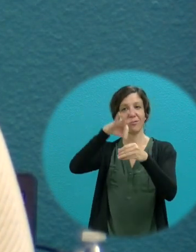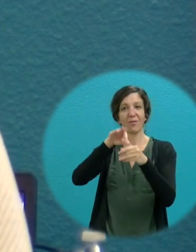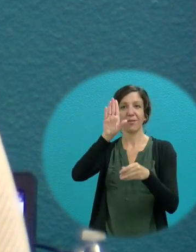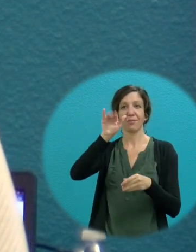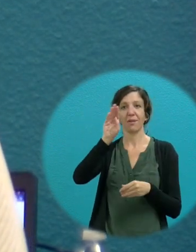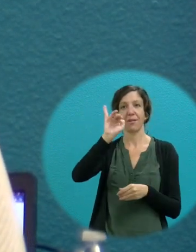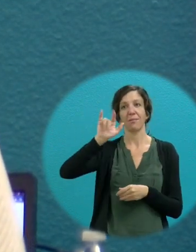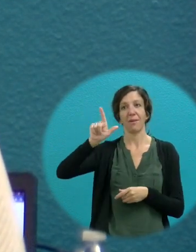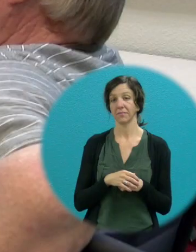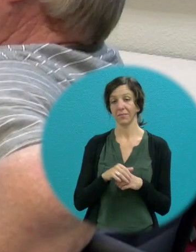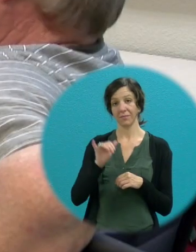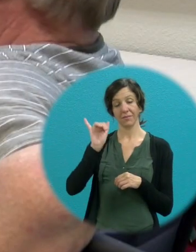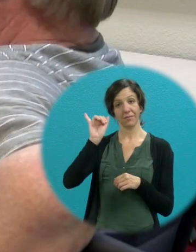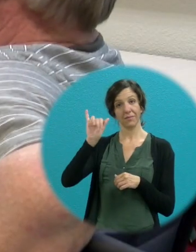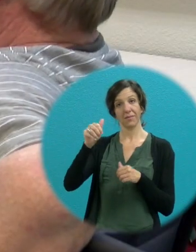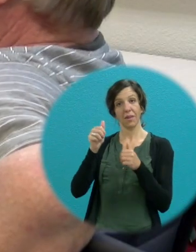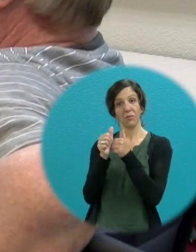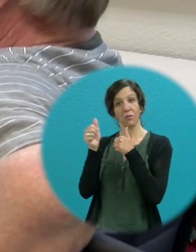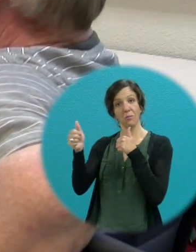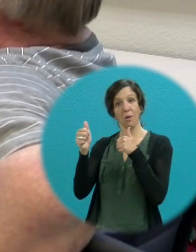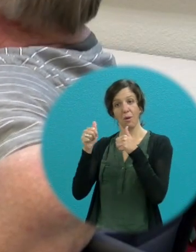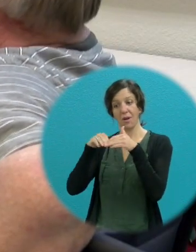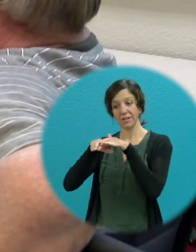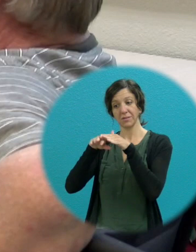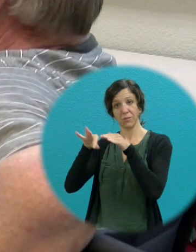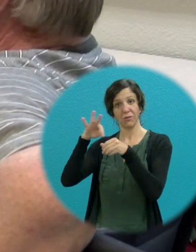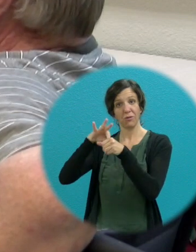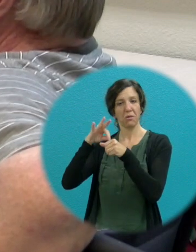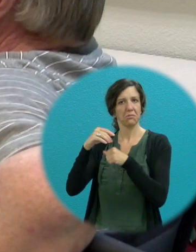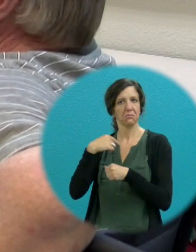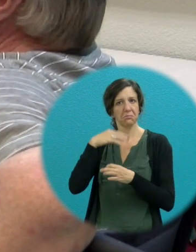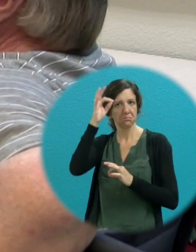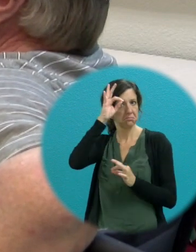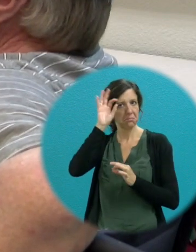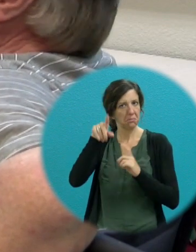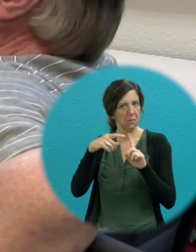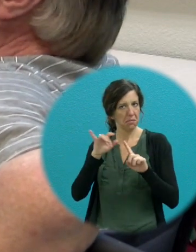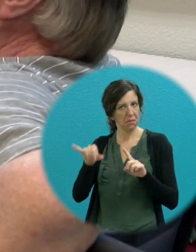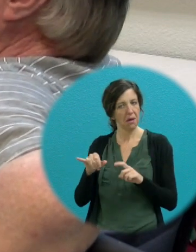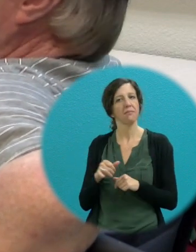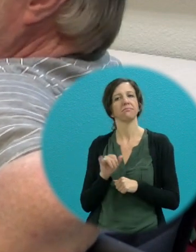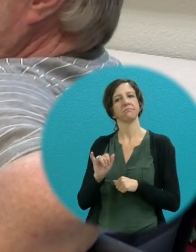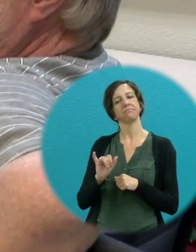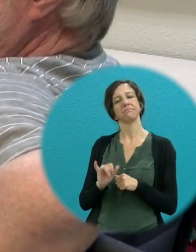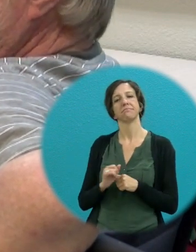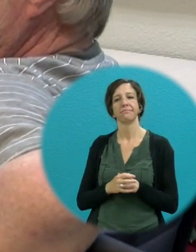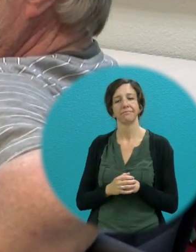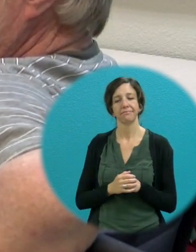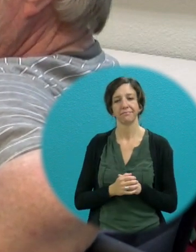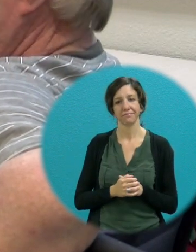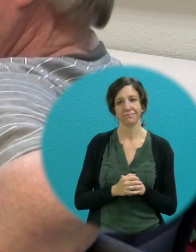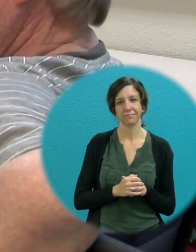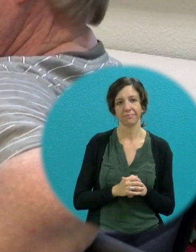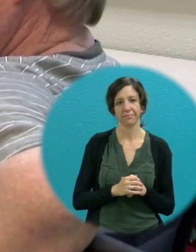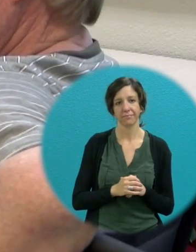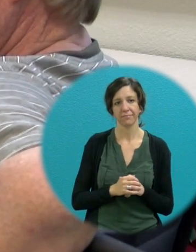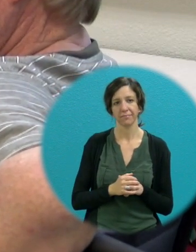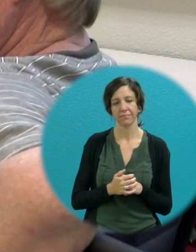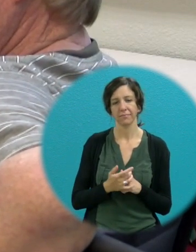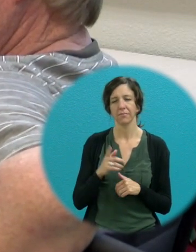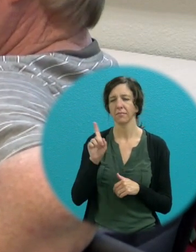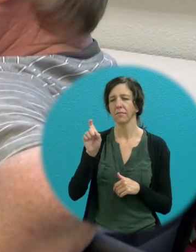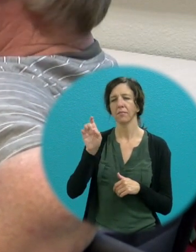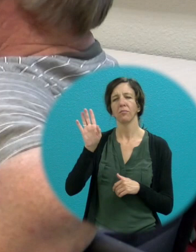mail ballot? Yeah, I have a question. I wasn't aware of this particular method of